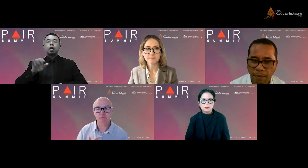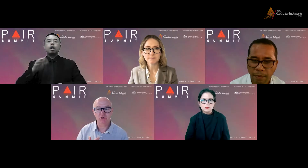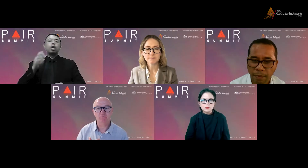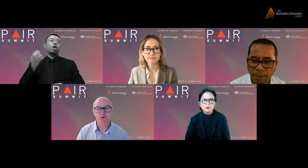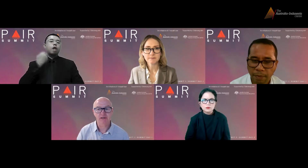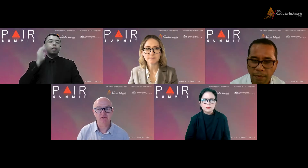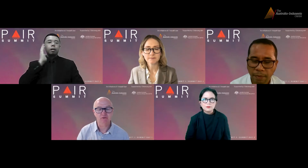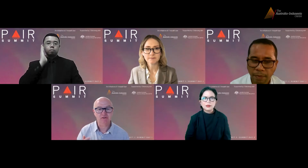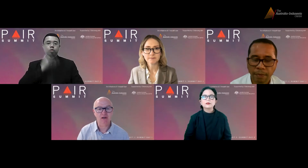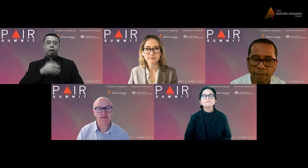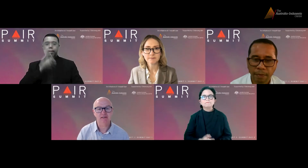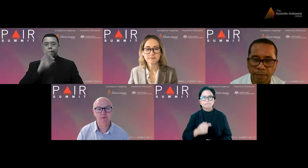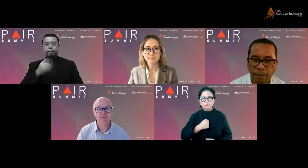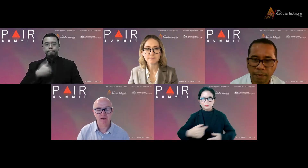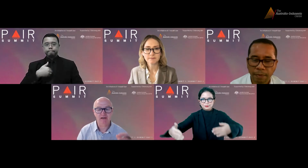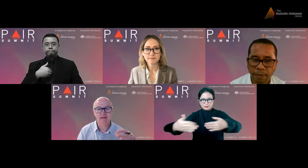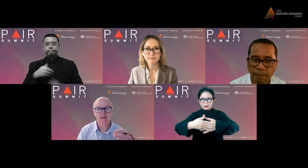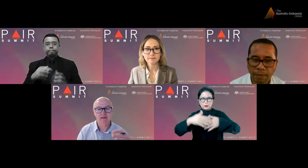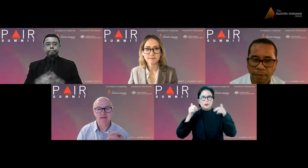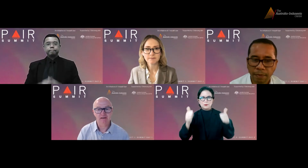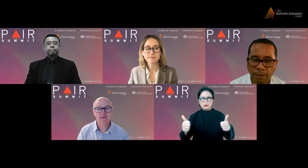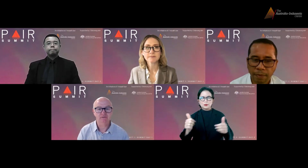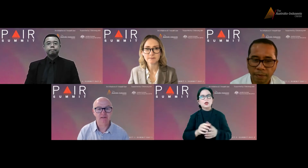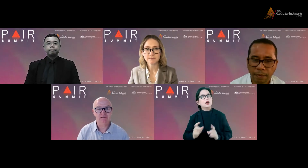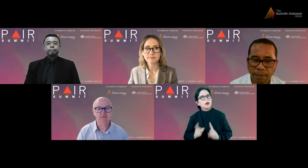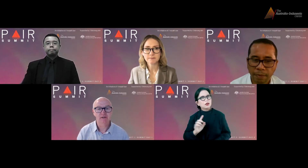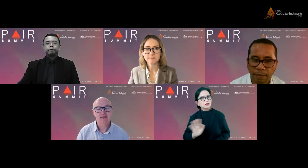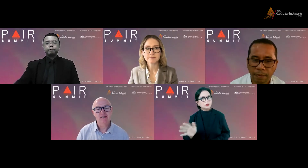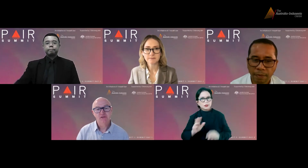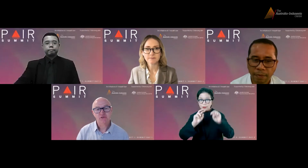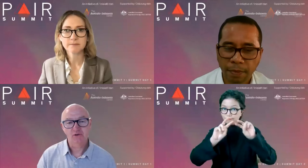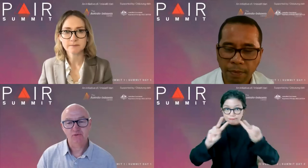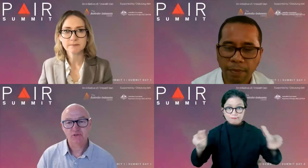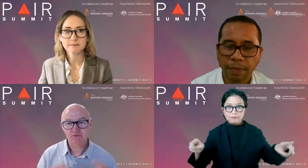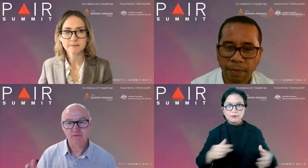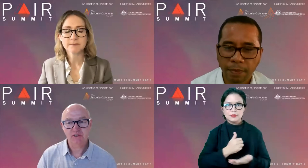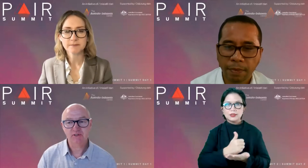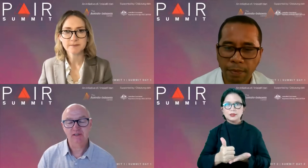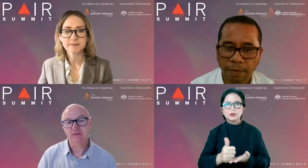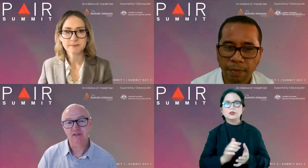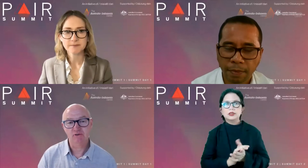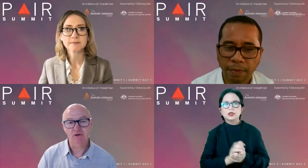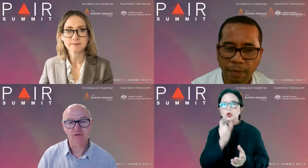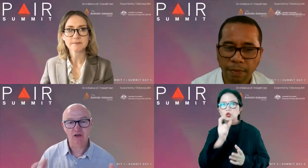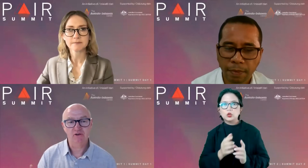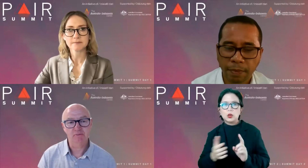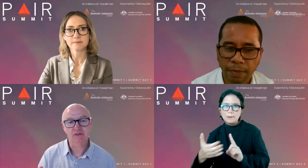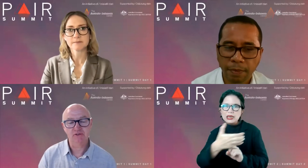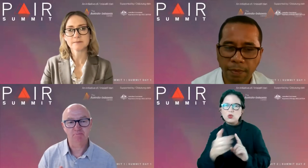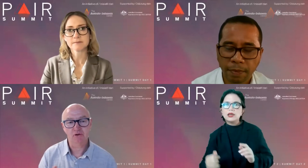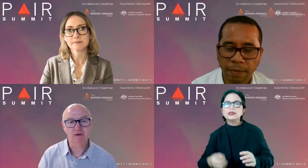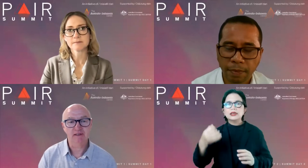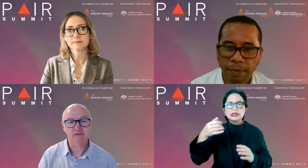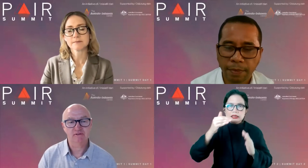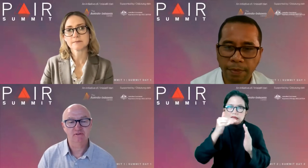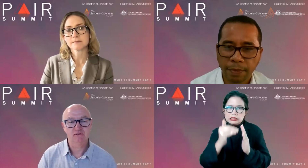actually observe what they do, it's likely to be far less effective. So self-efficacy is an issue on its own because